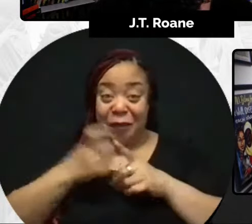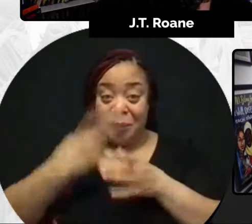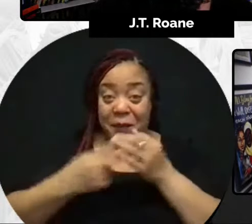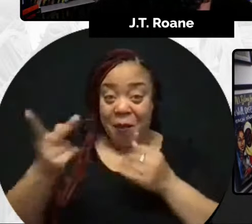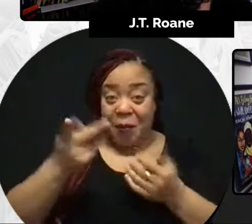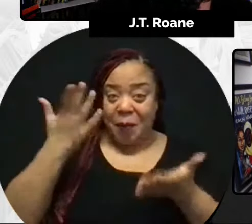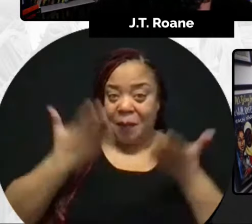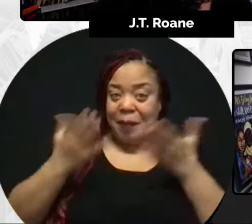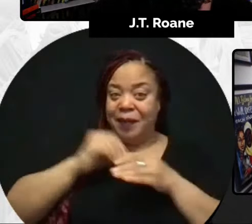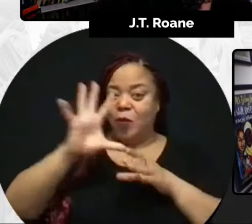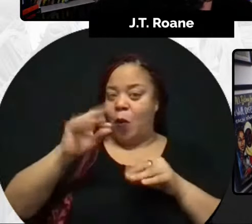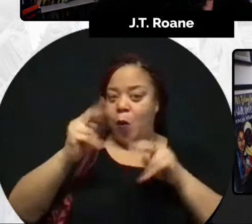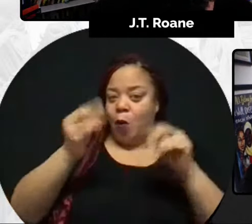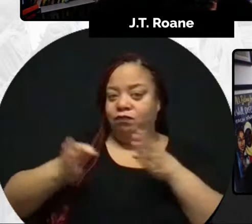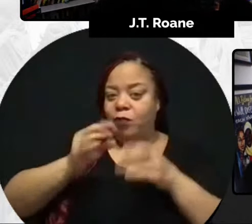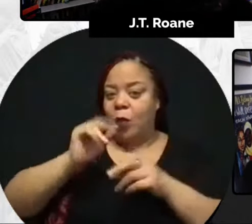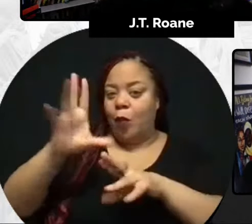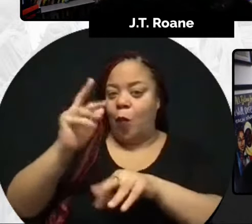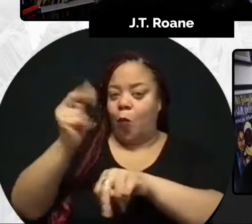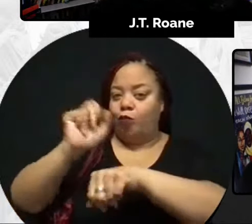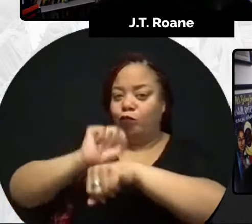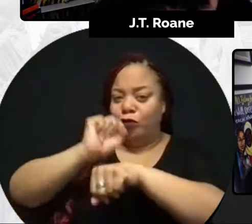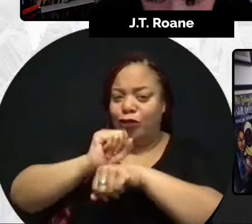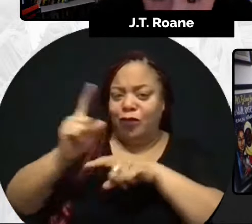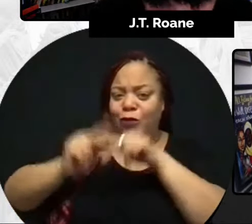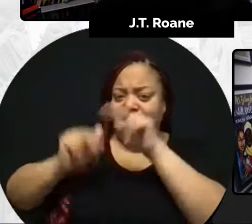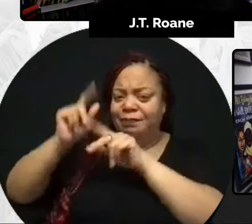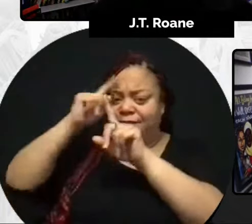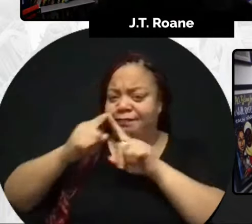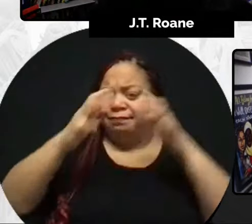well. So either one of you can take it away.